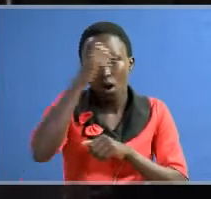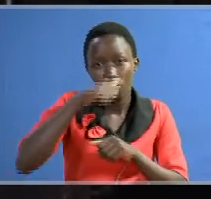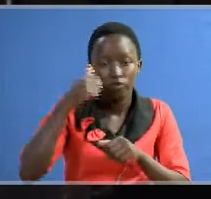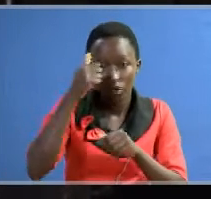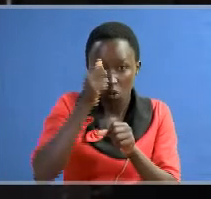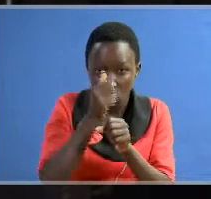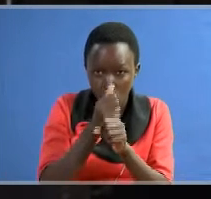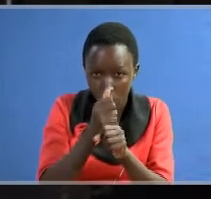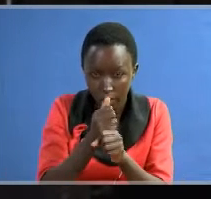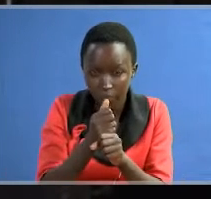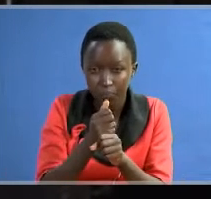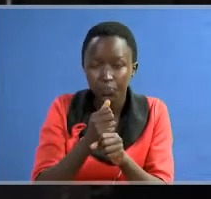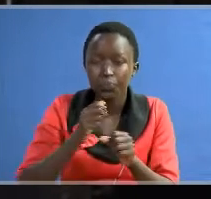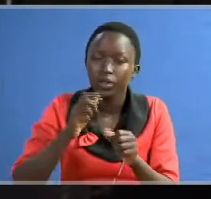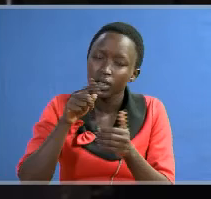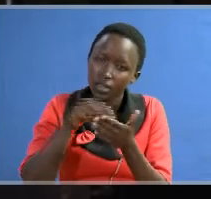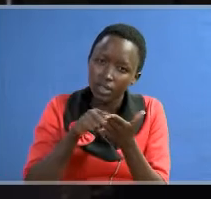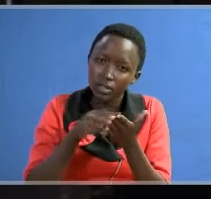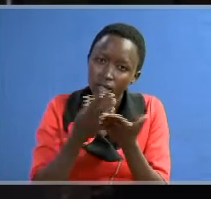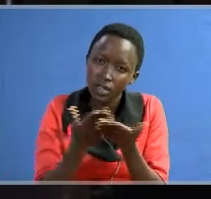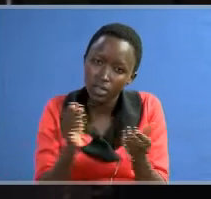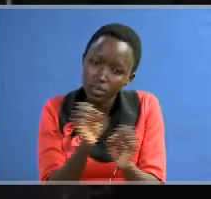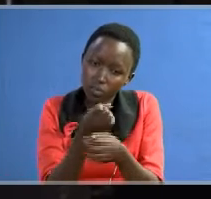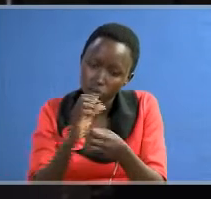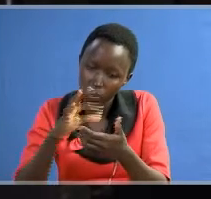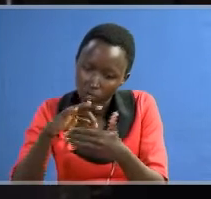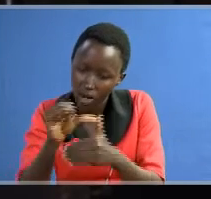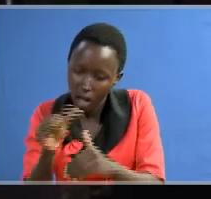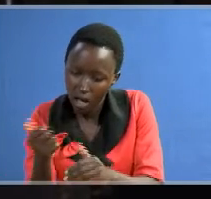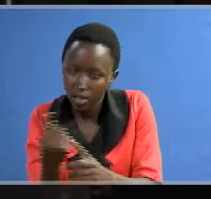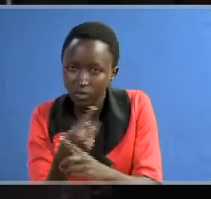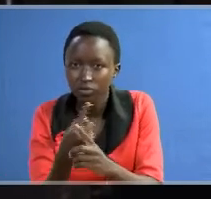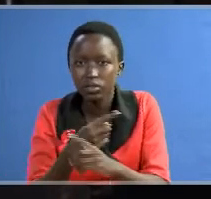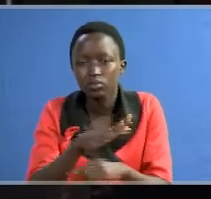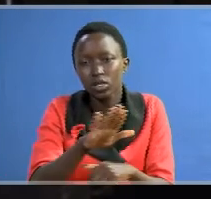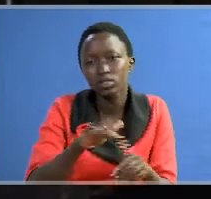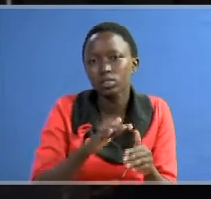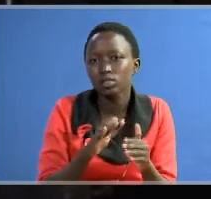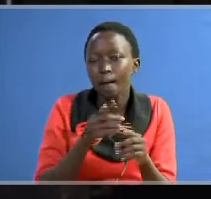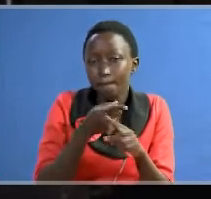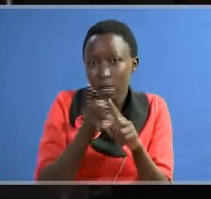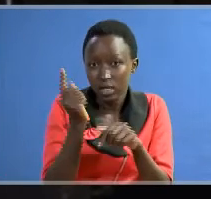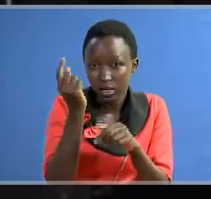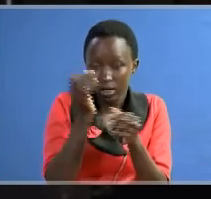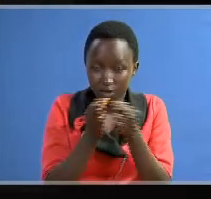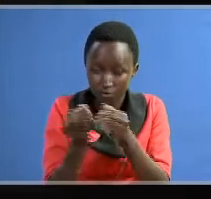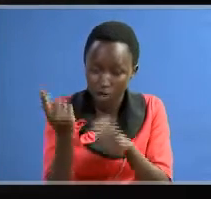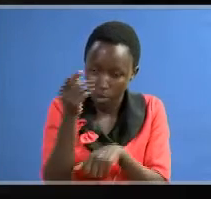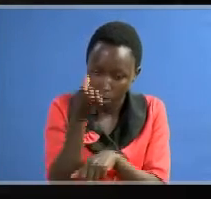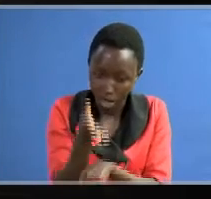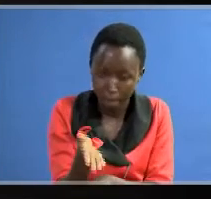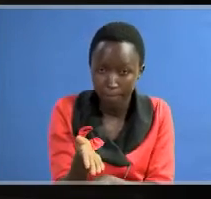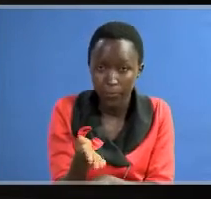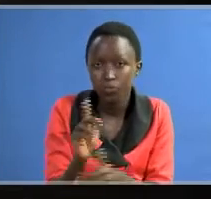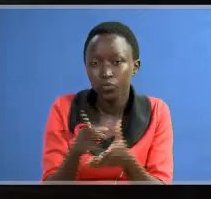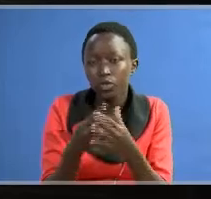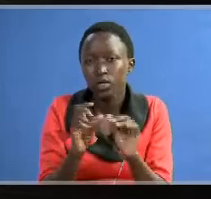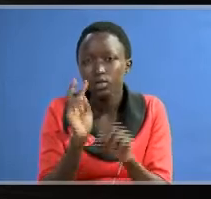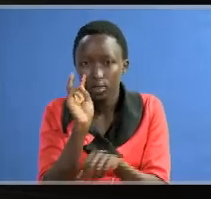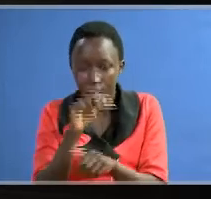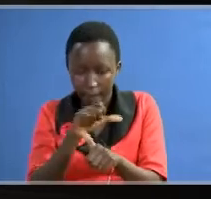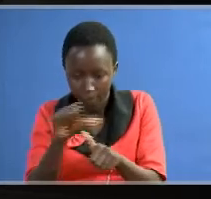were, because these things you cannot get them anywhere anymore. But if you come to the archives, you see